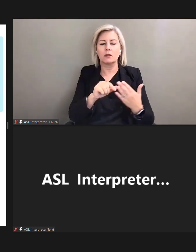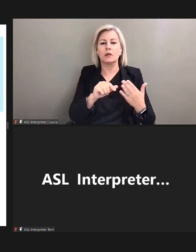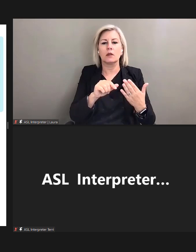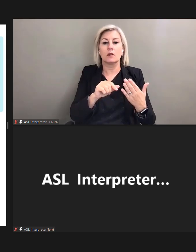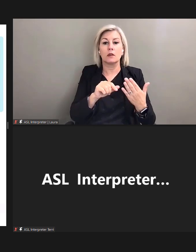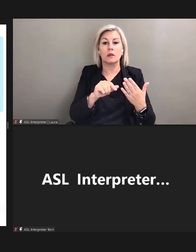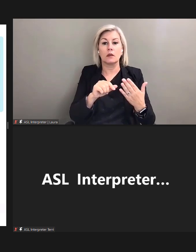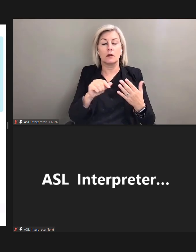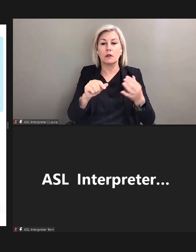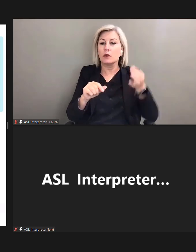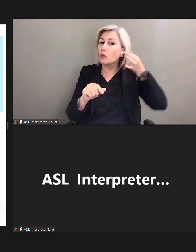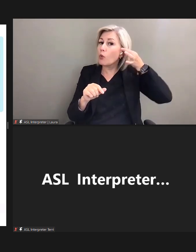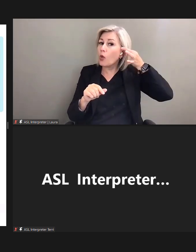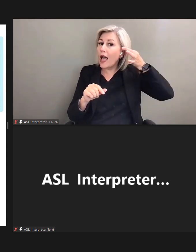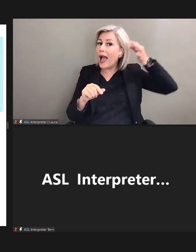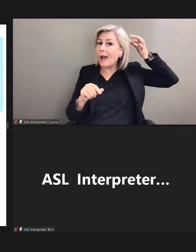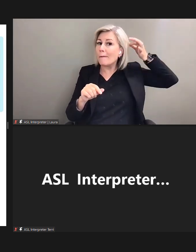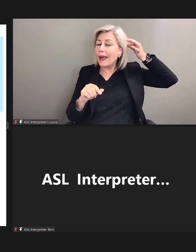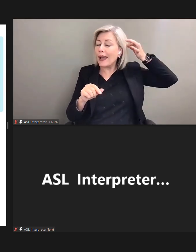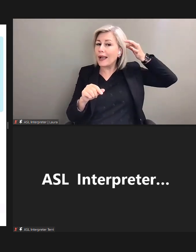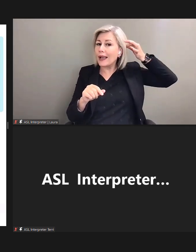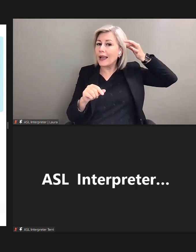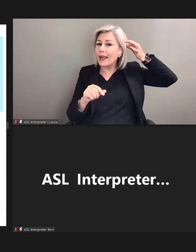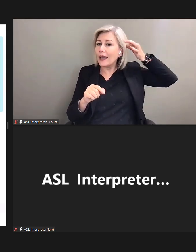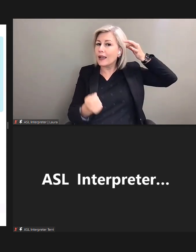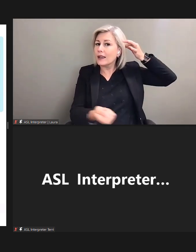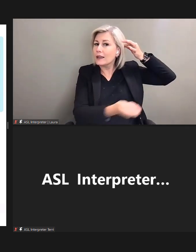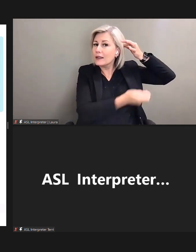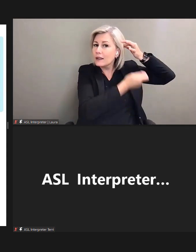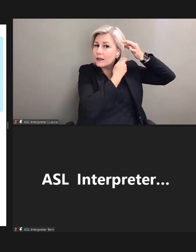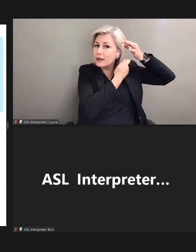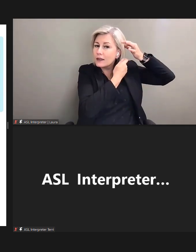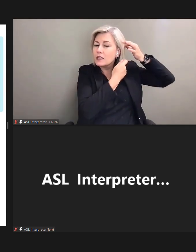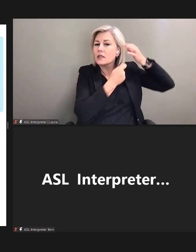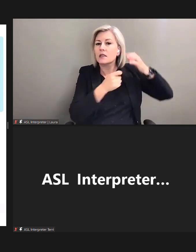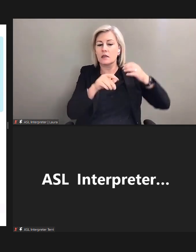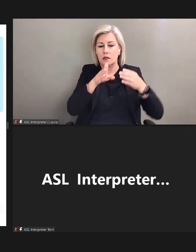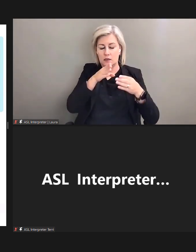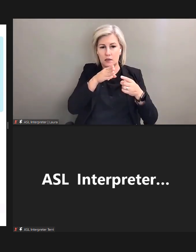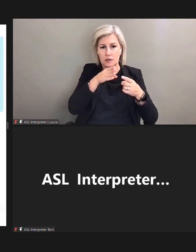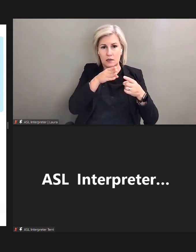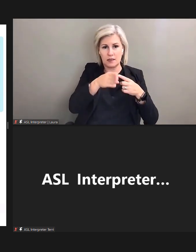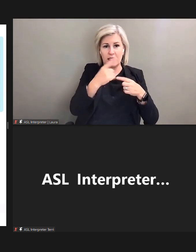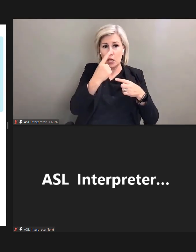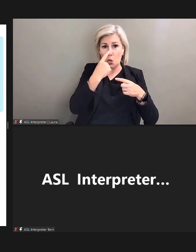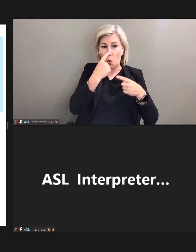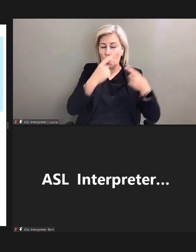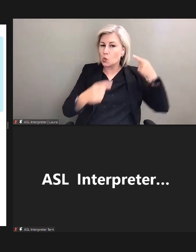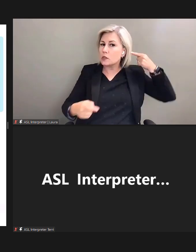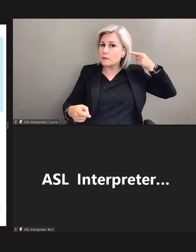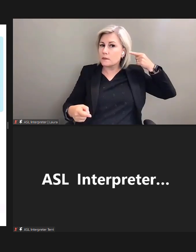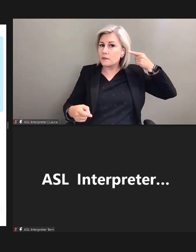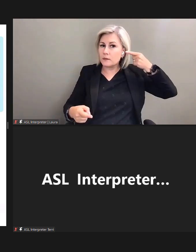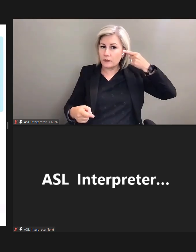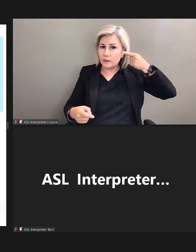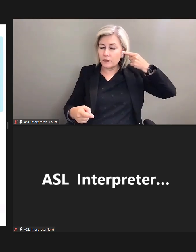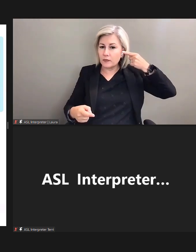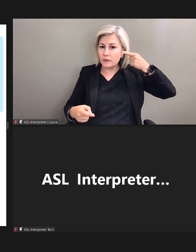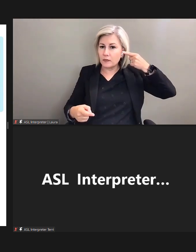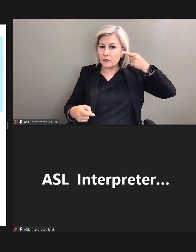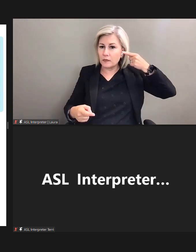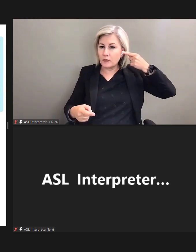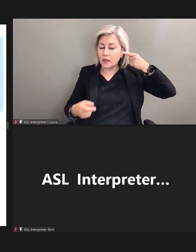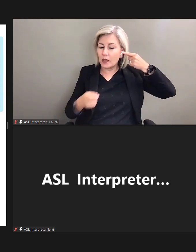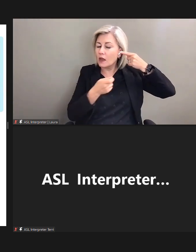the outer ear back and then insert the probe in the direction of the child's nose, and then a little